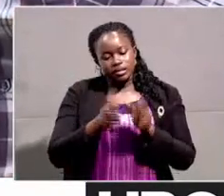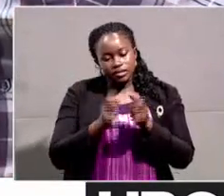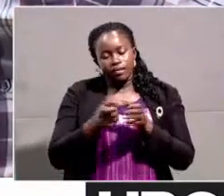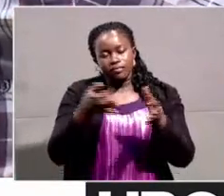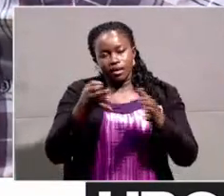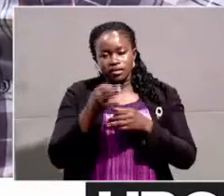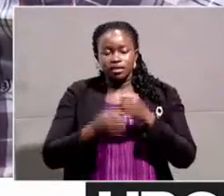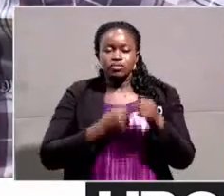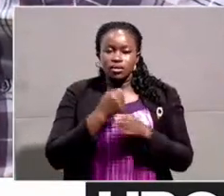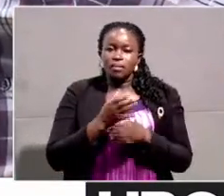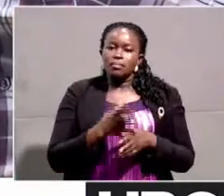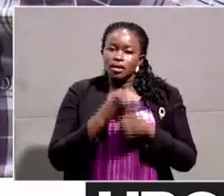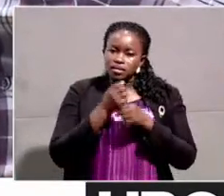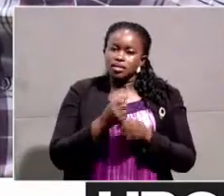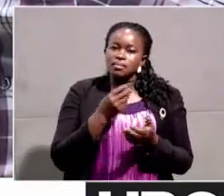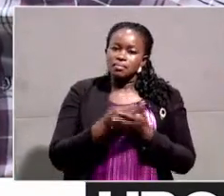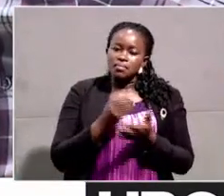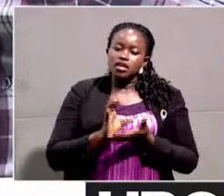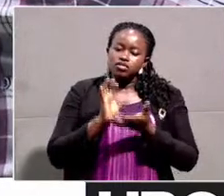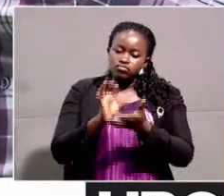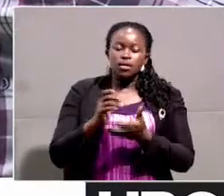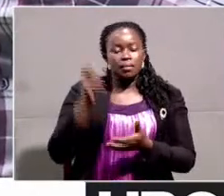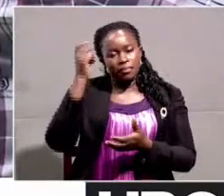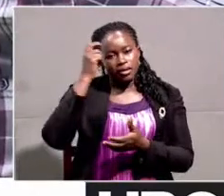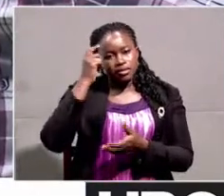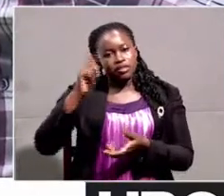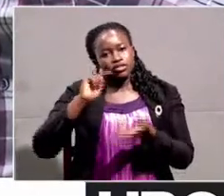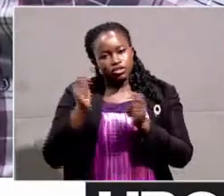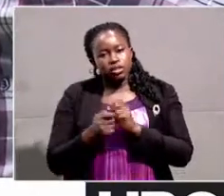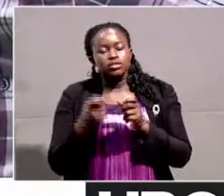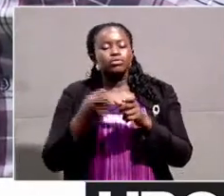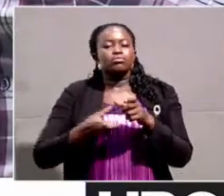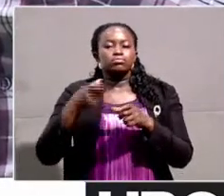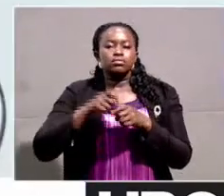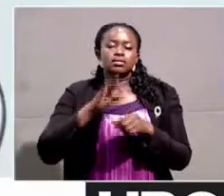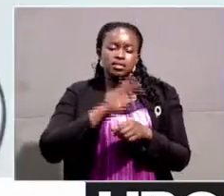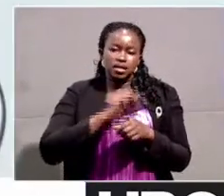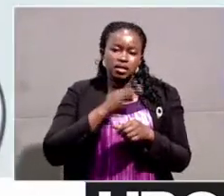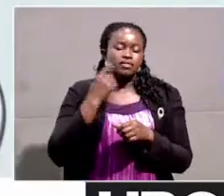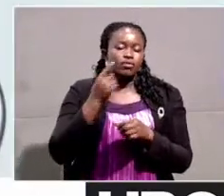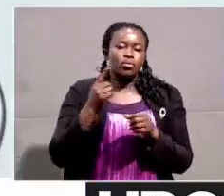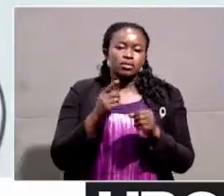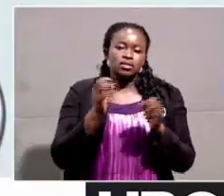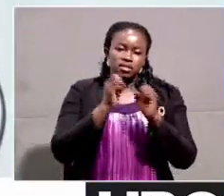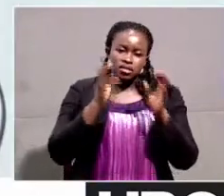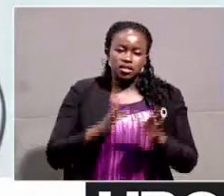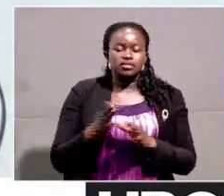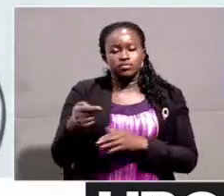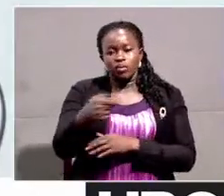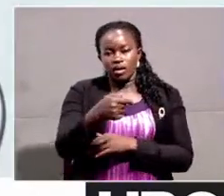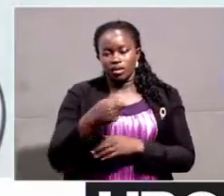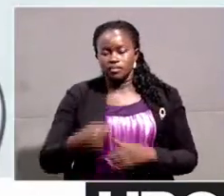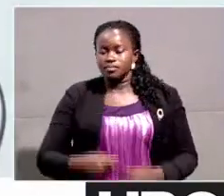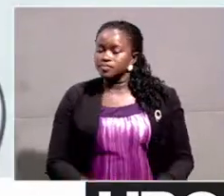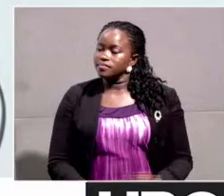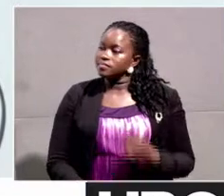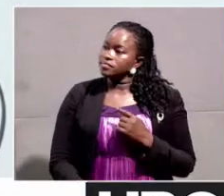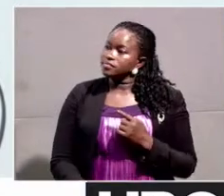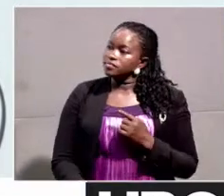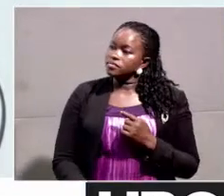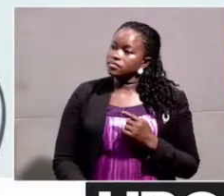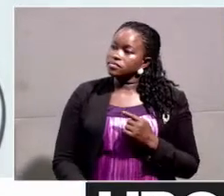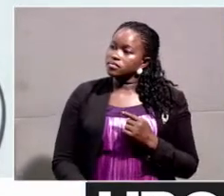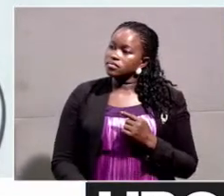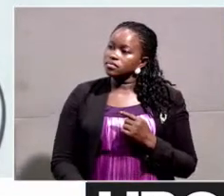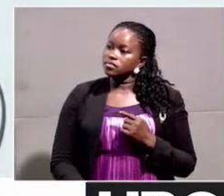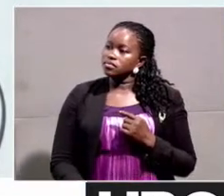budget on the money allocated to mindset change to increase salaries of art teachers. Money and where to find it, we